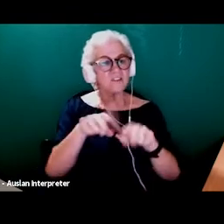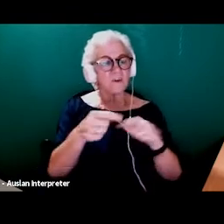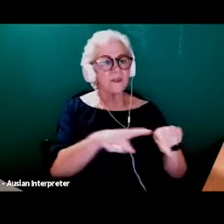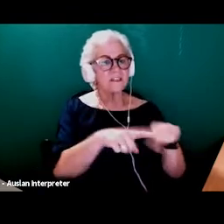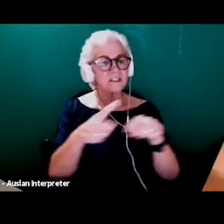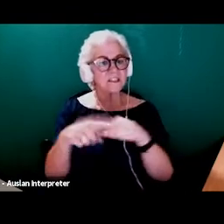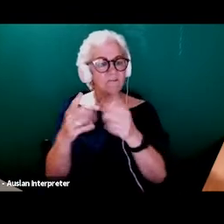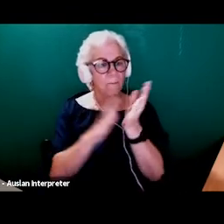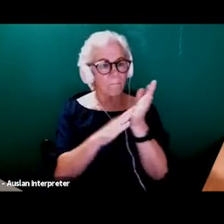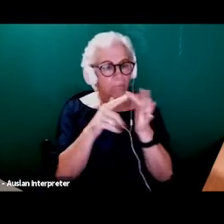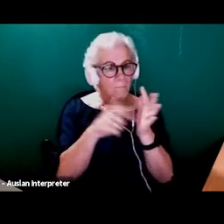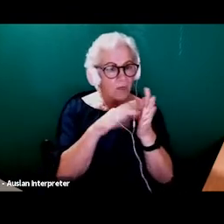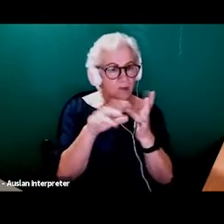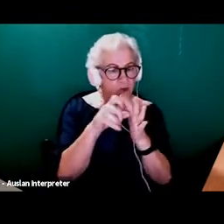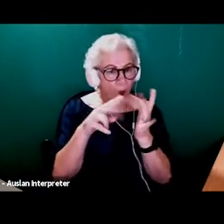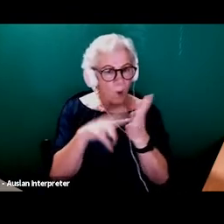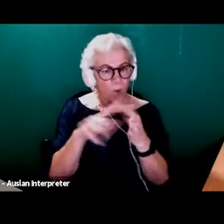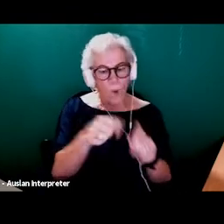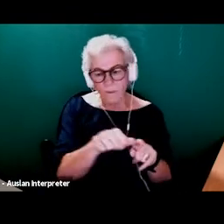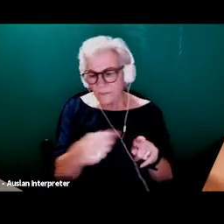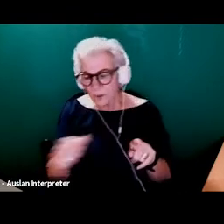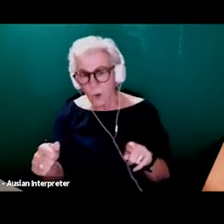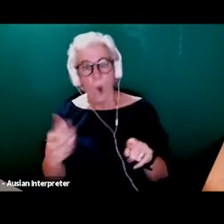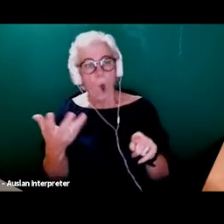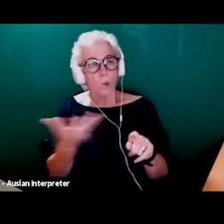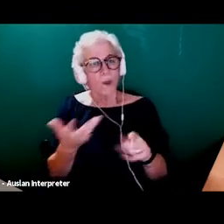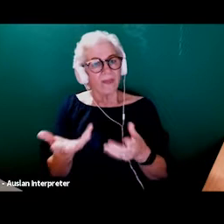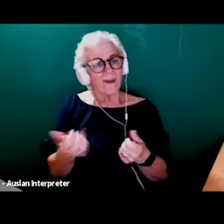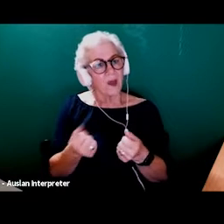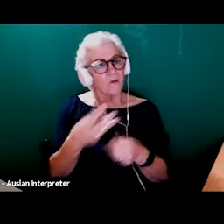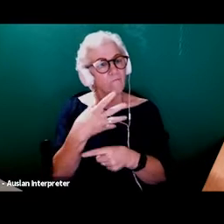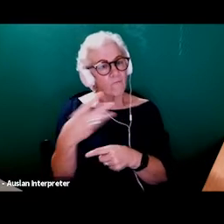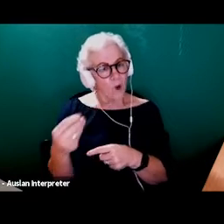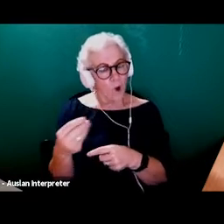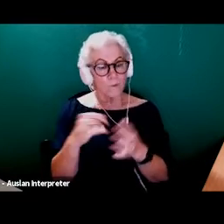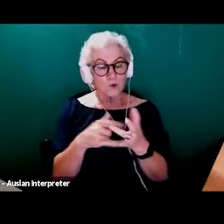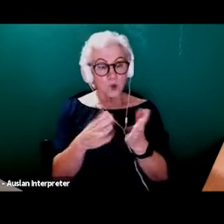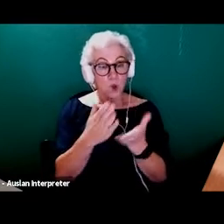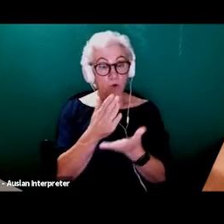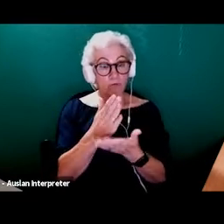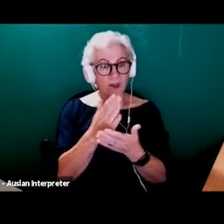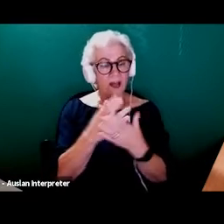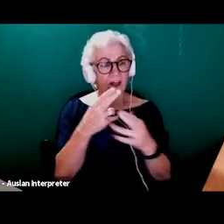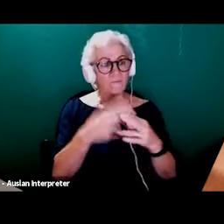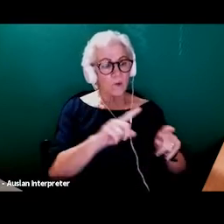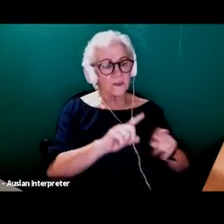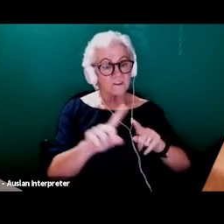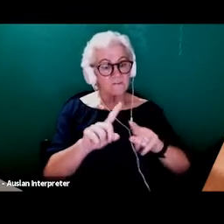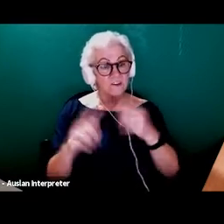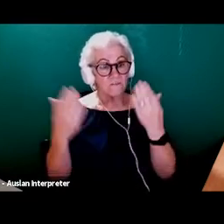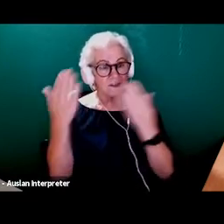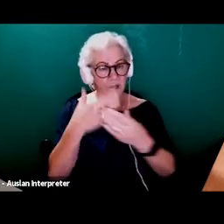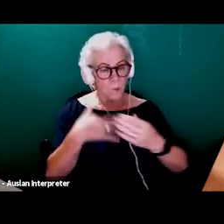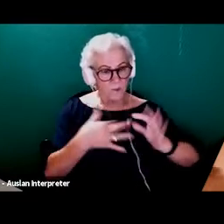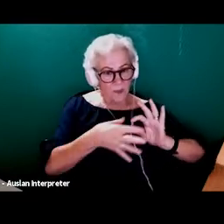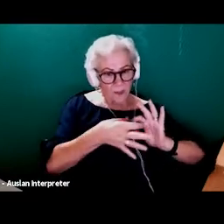they're receiving opioid agonist treatment from different settings. So across a variety of studies, we have linked